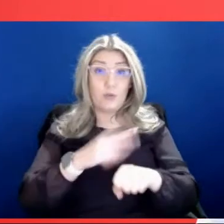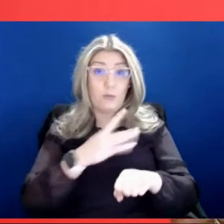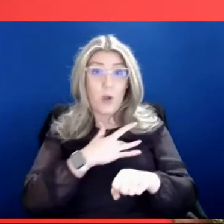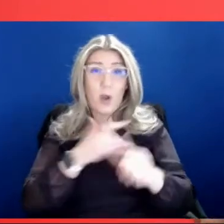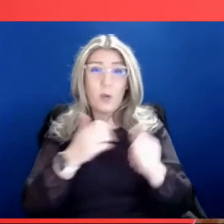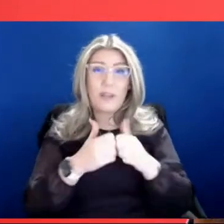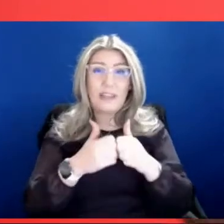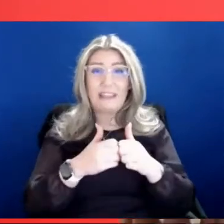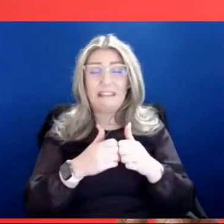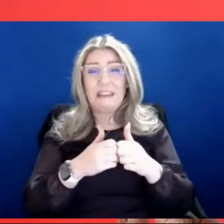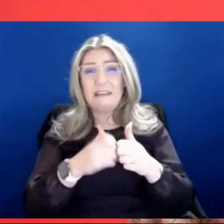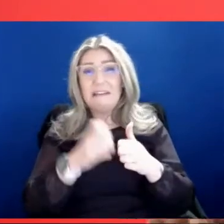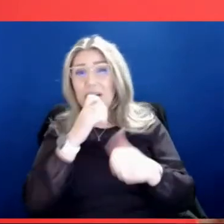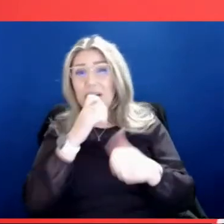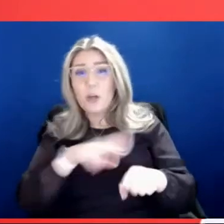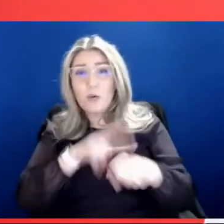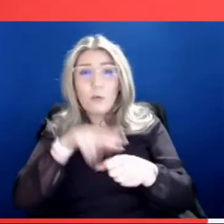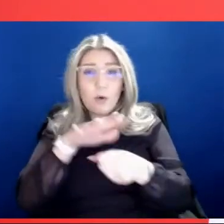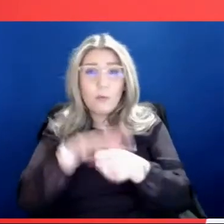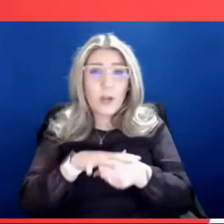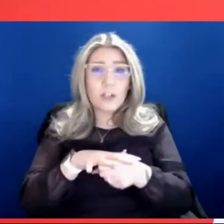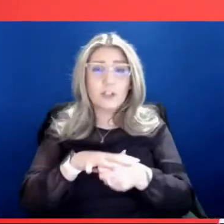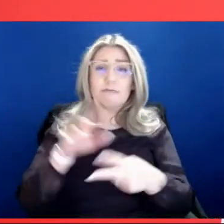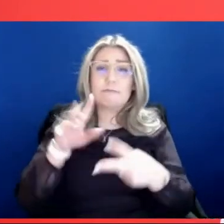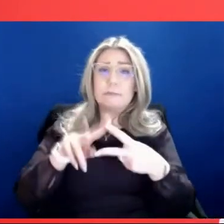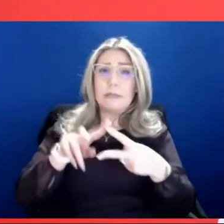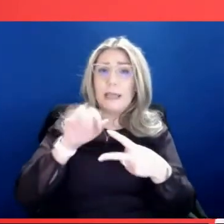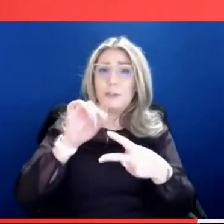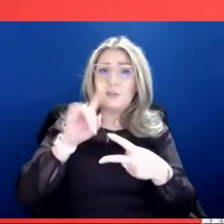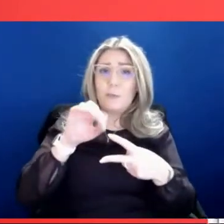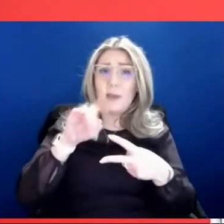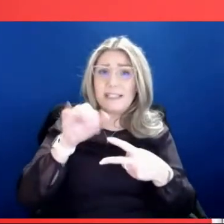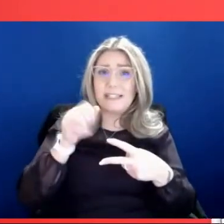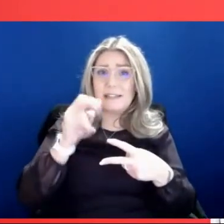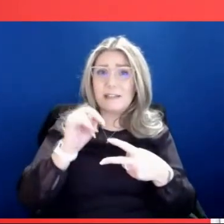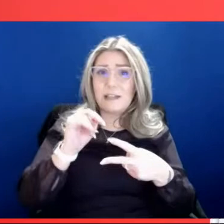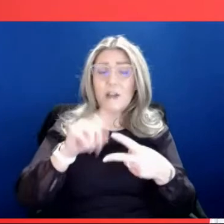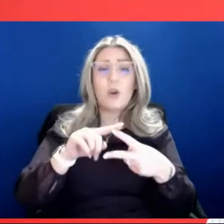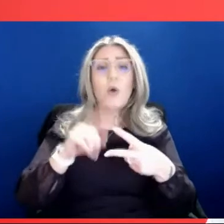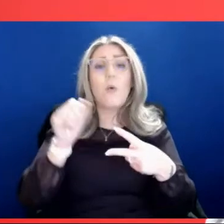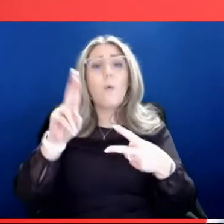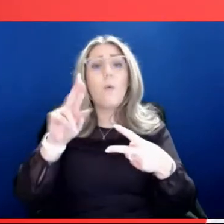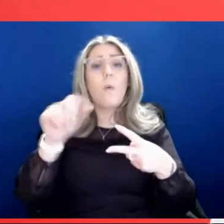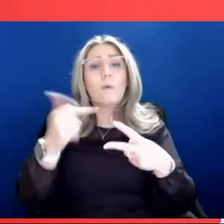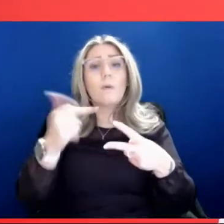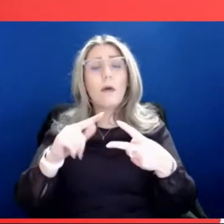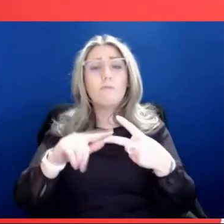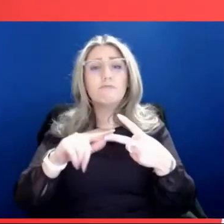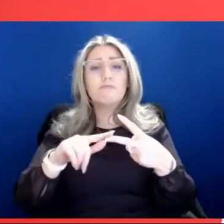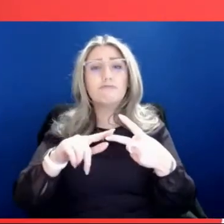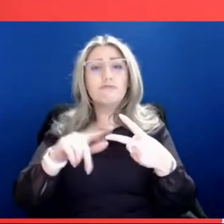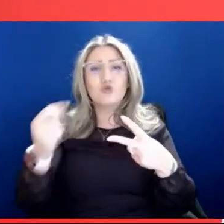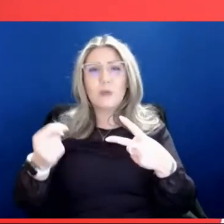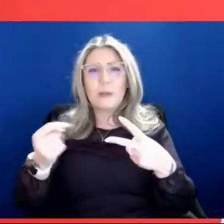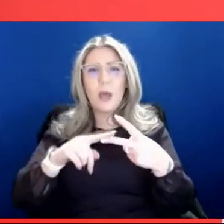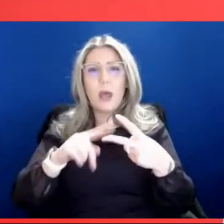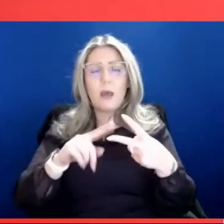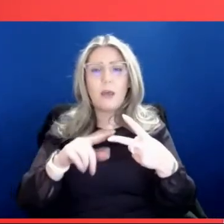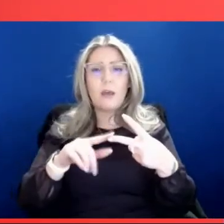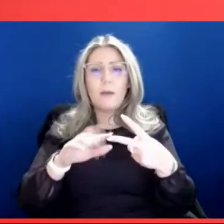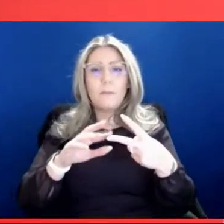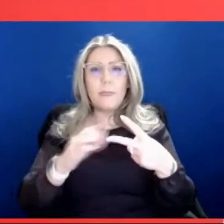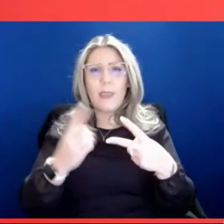she could either take adriamycin or go on to another form of treatment that has one